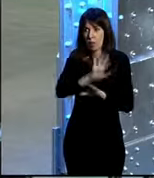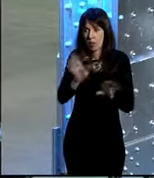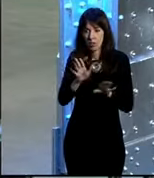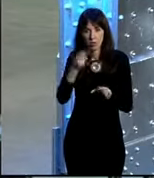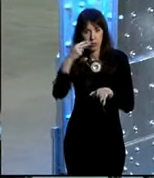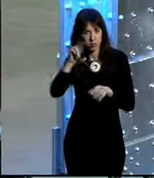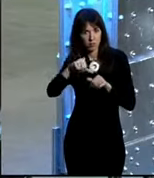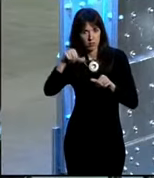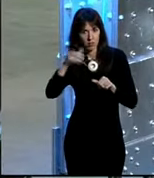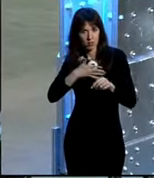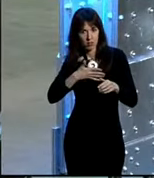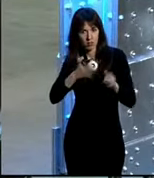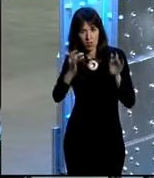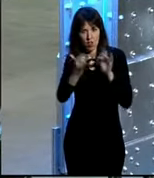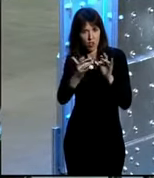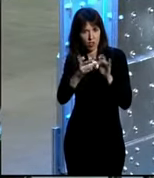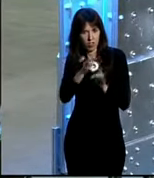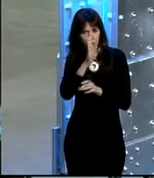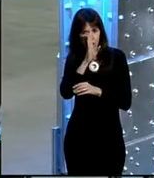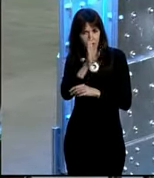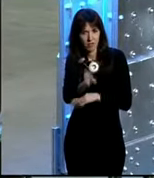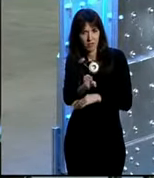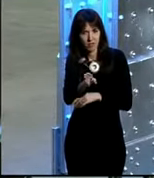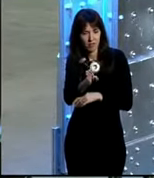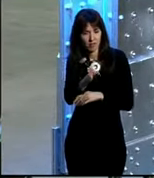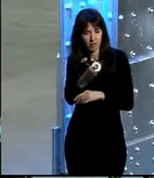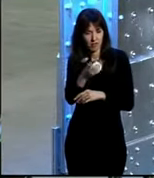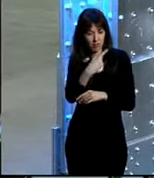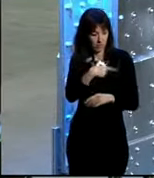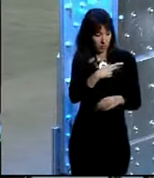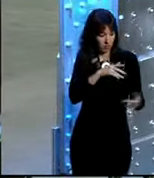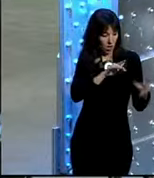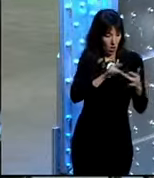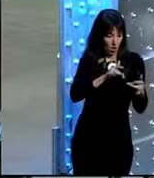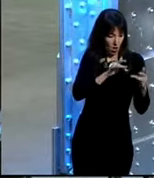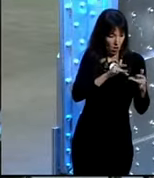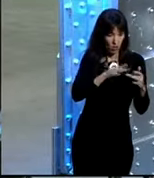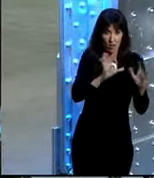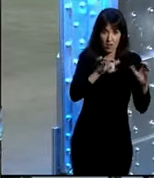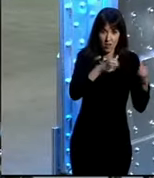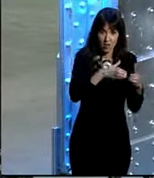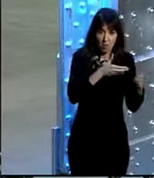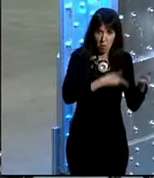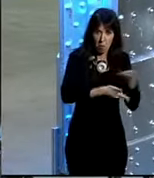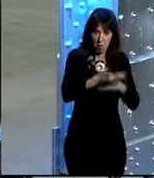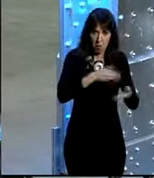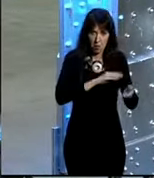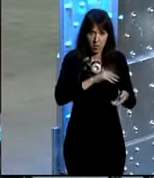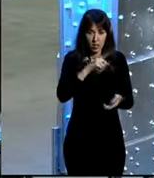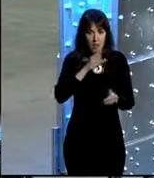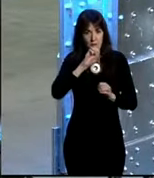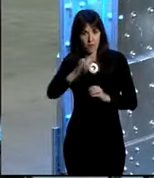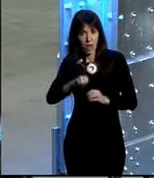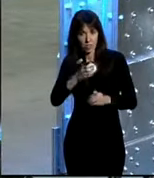YouTubers need to rely on their experience beyond that medium. They need to rely on